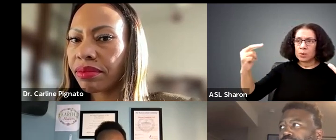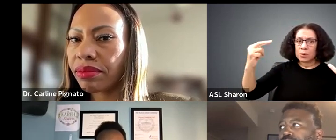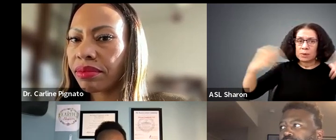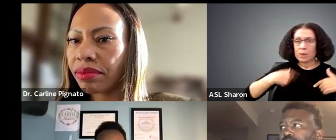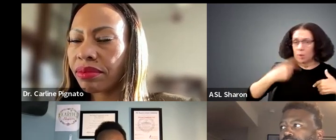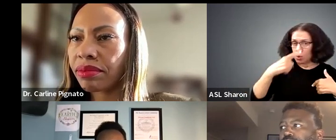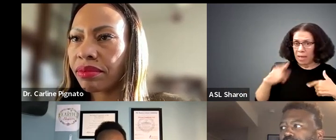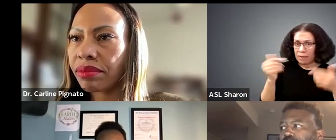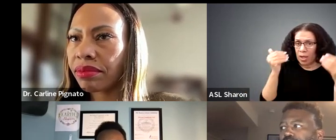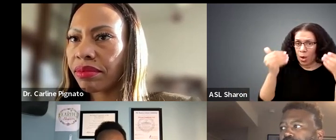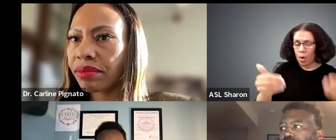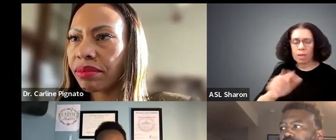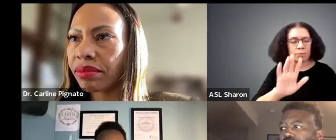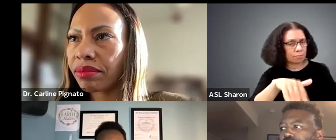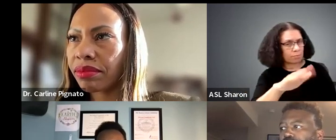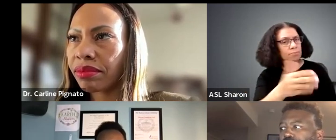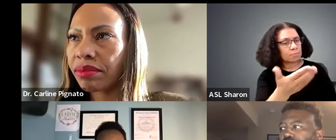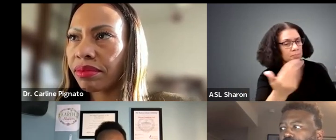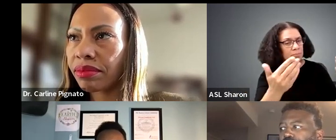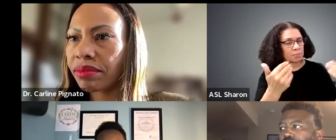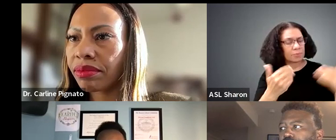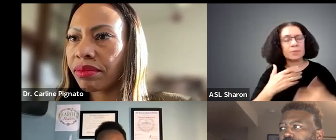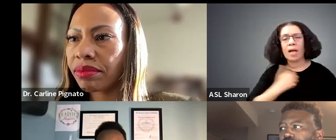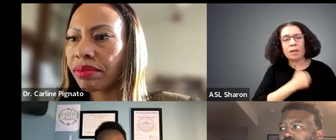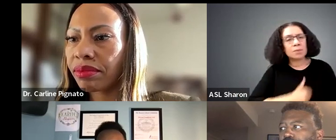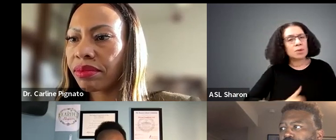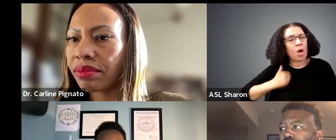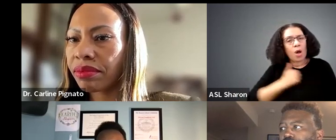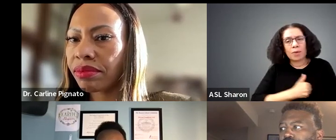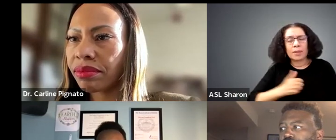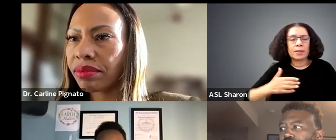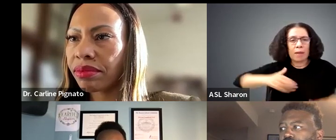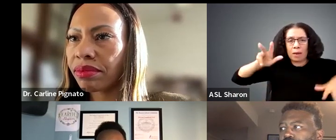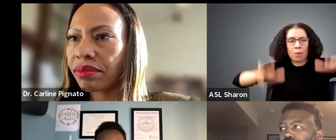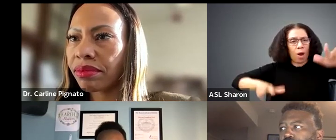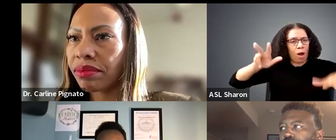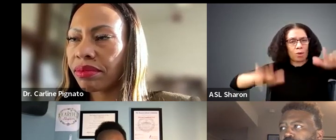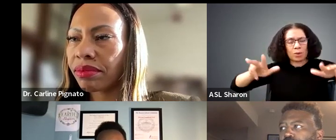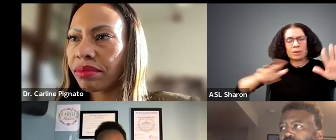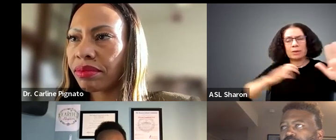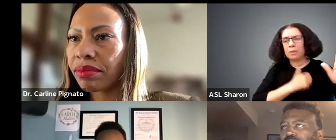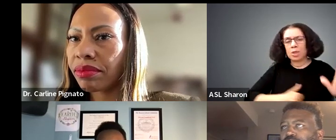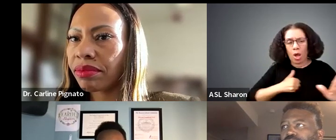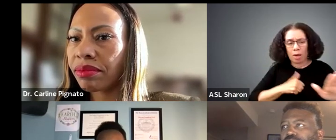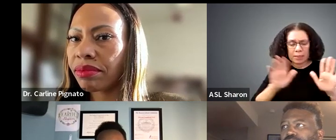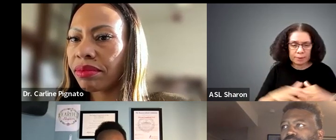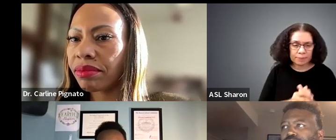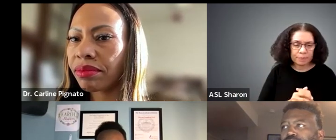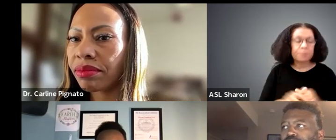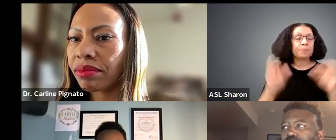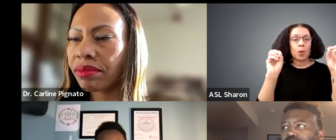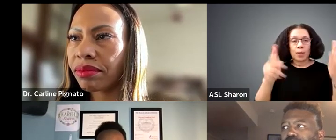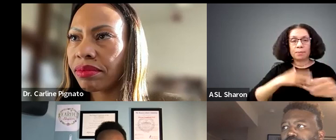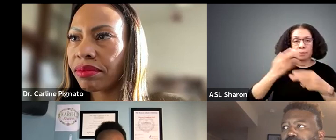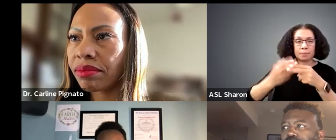I go ahead? Yes, please do. Okay, I apologize. It's my clumsiness and I have a little tremor. So, okay, so my